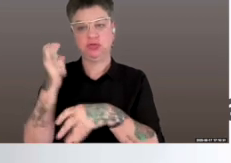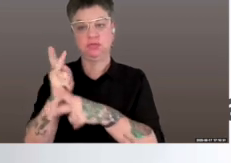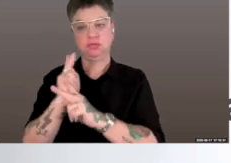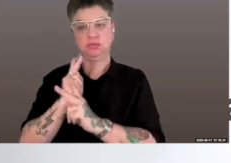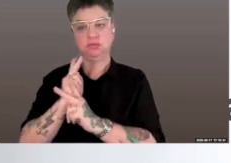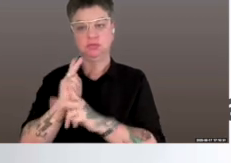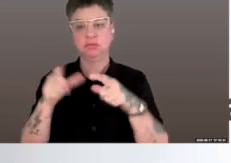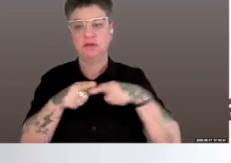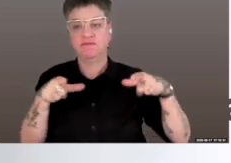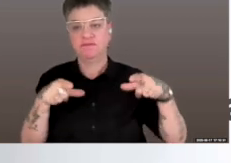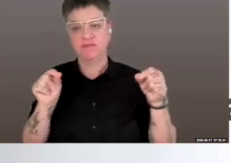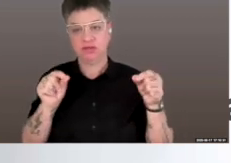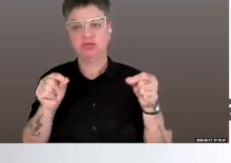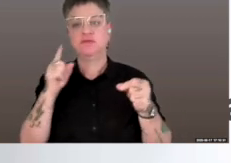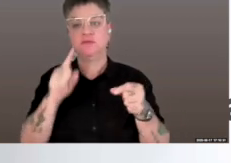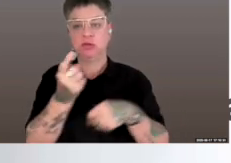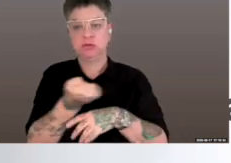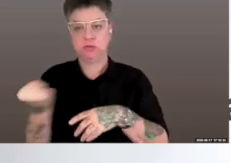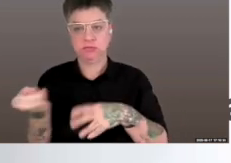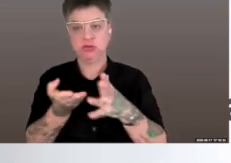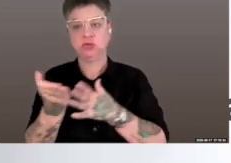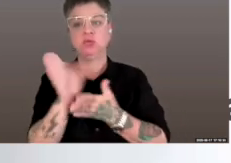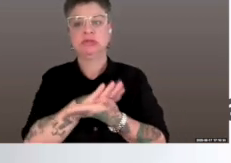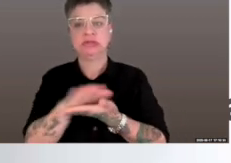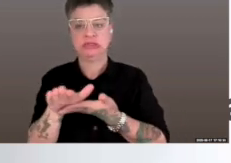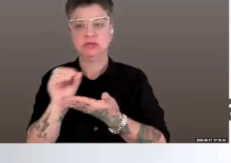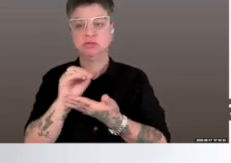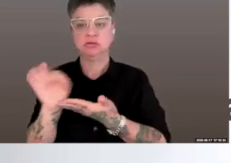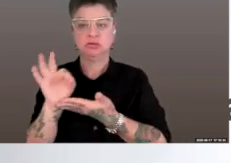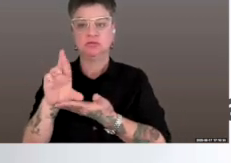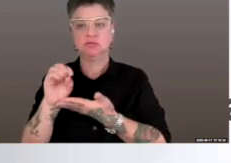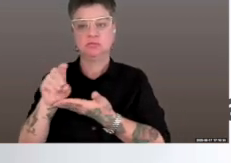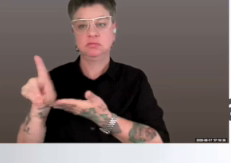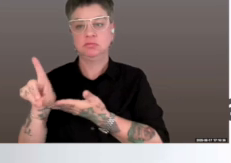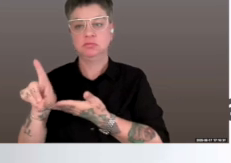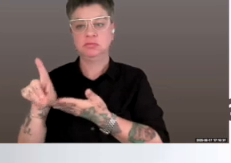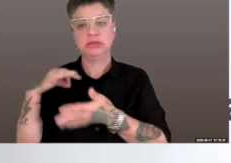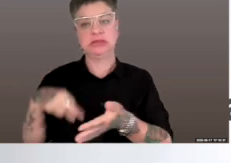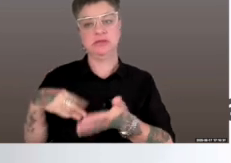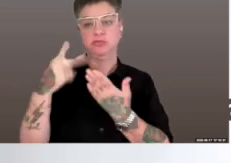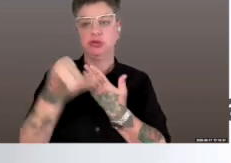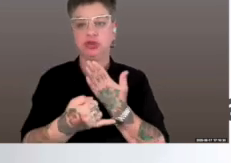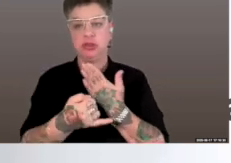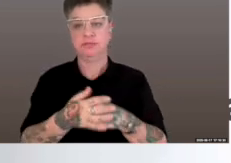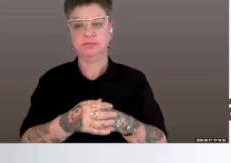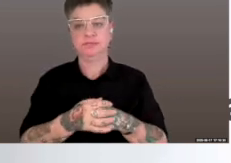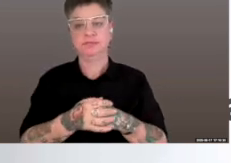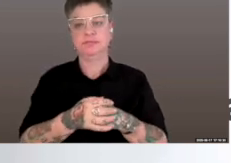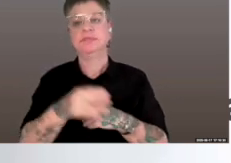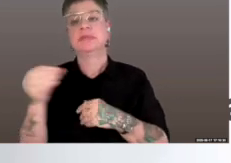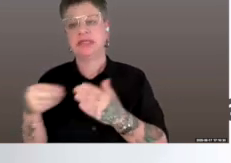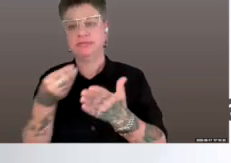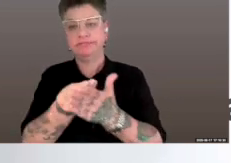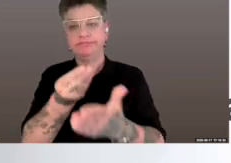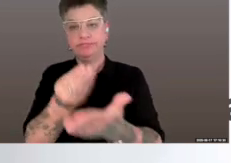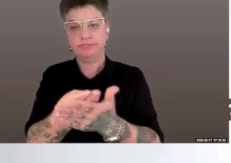Finally, of note, this year, the legislature took early action to appropriate an additional $17